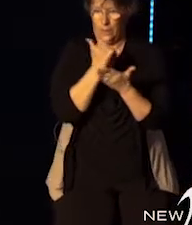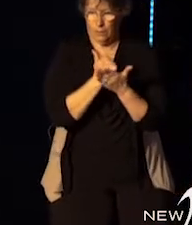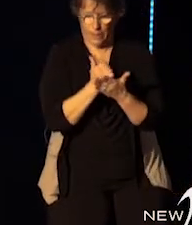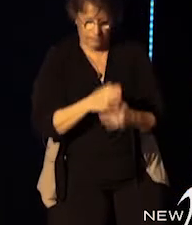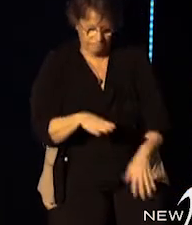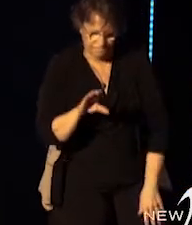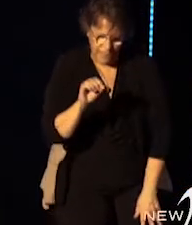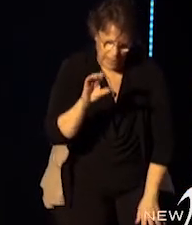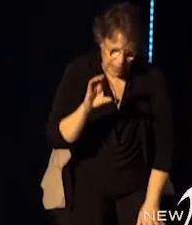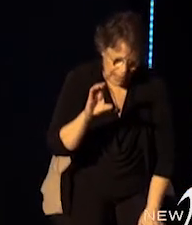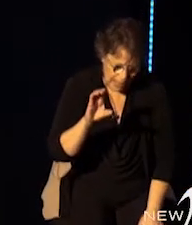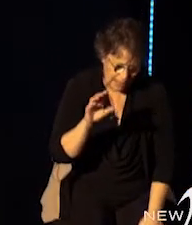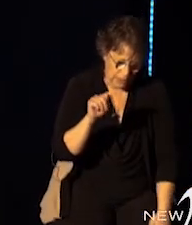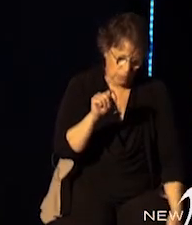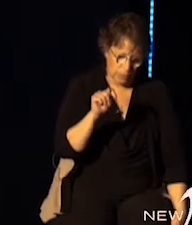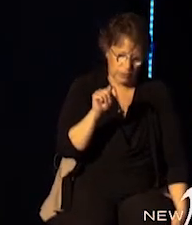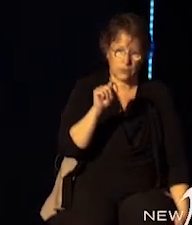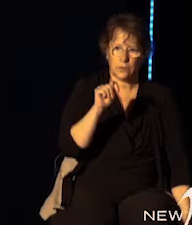of 2002,